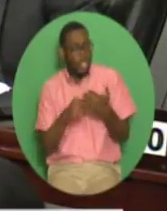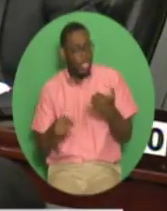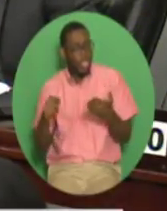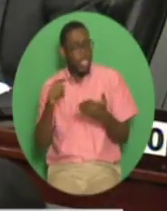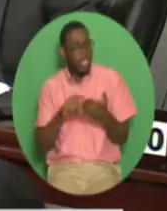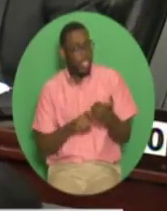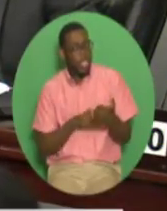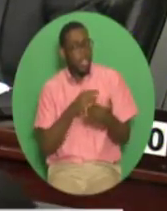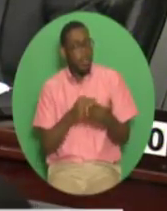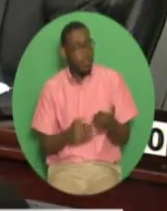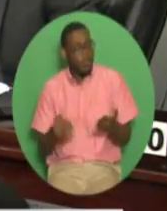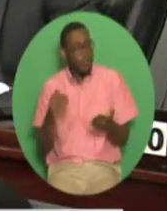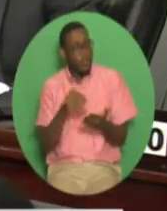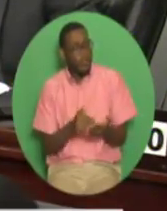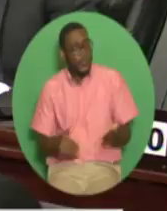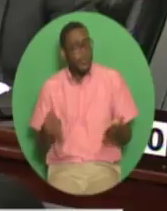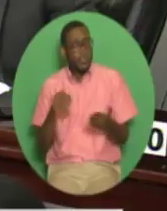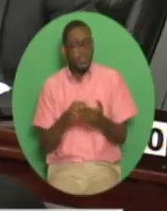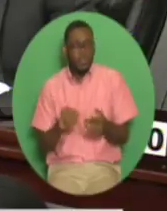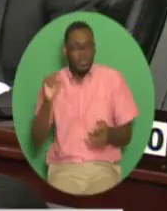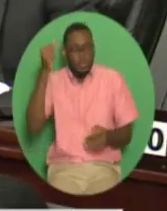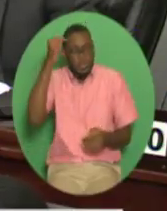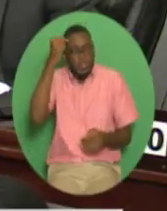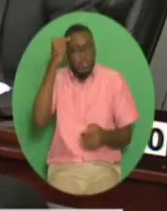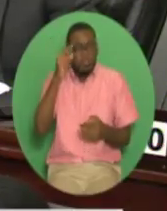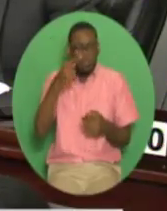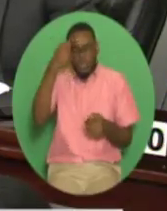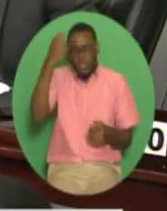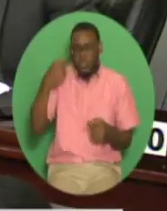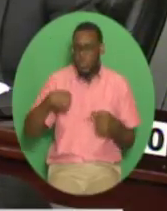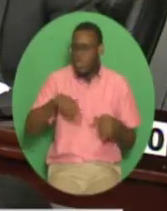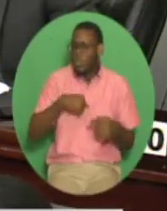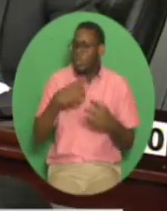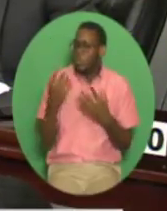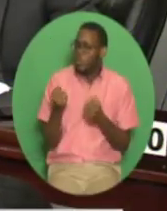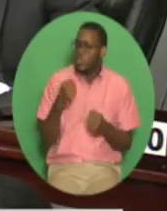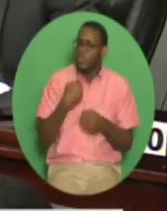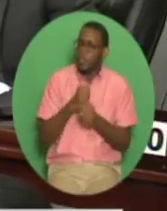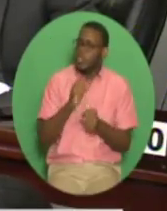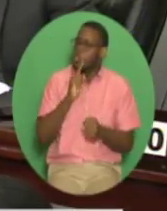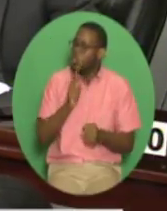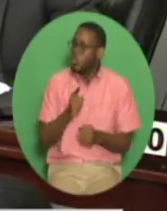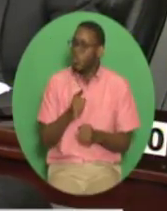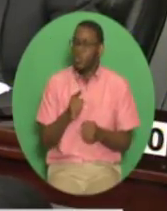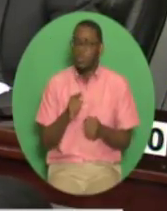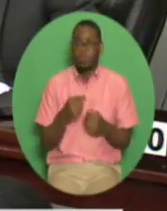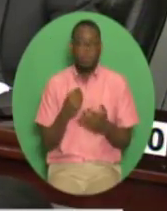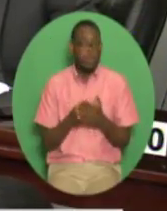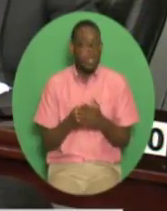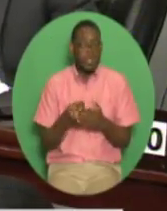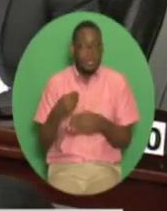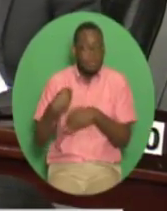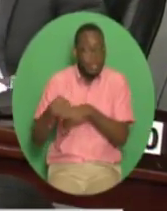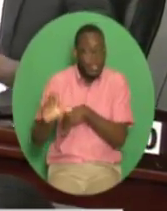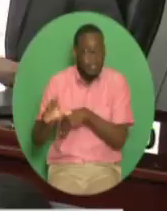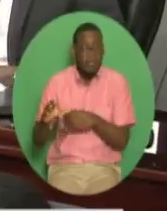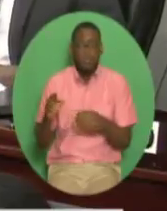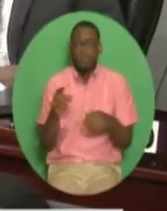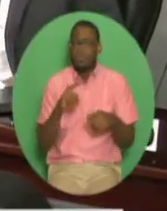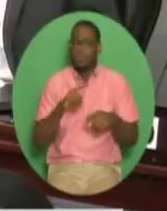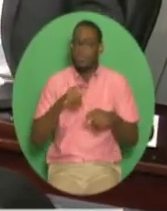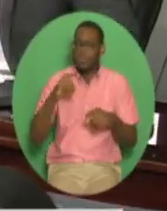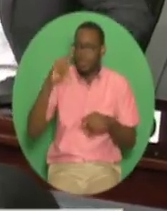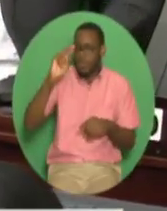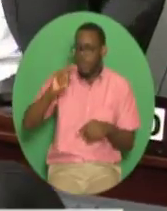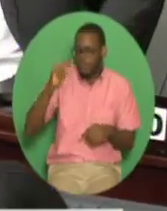government for the steps that we have taken to ensure that we get value for money. We have been able